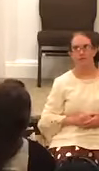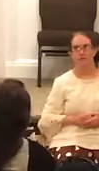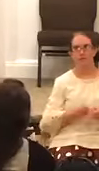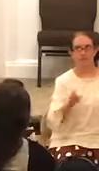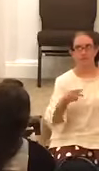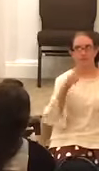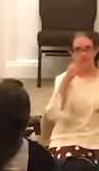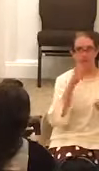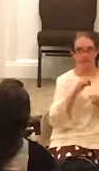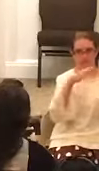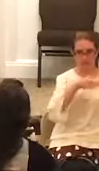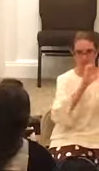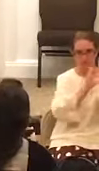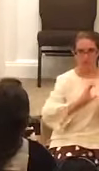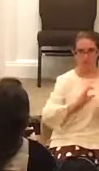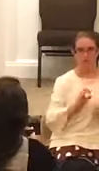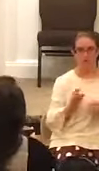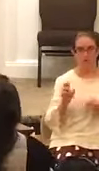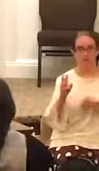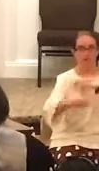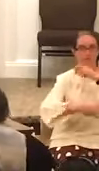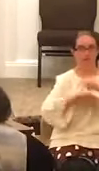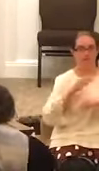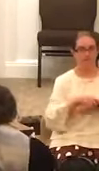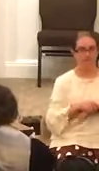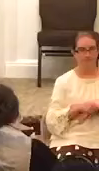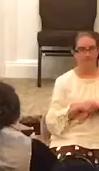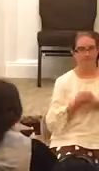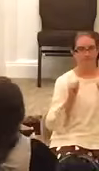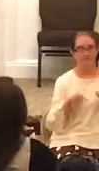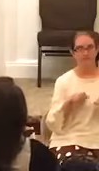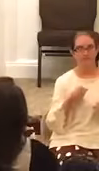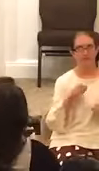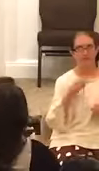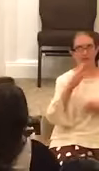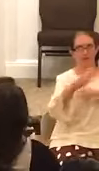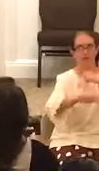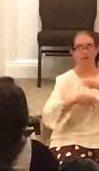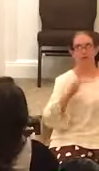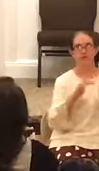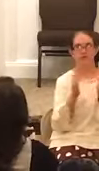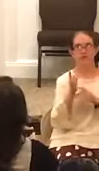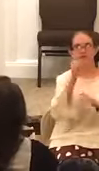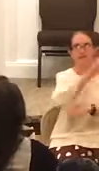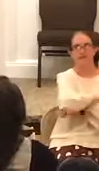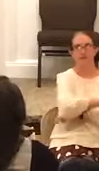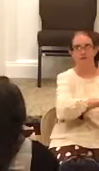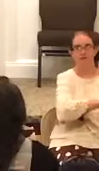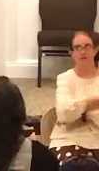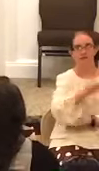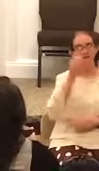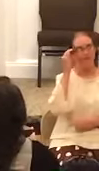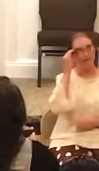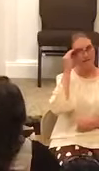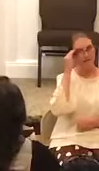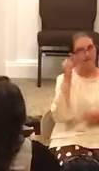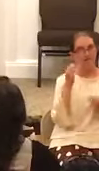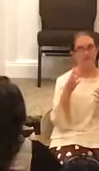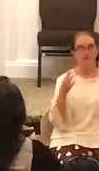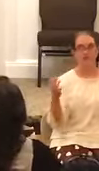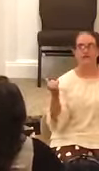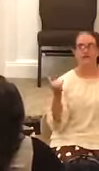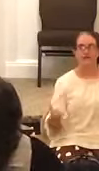Another place it said the spirit of the antichrist is already in the world. Can I say, if it was already in the world in Jesus' day, think about how much of it's